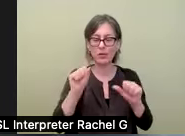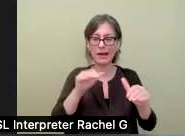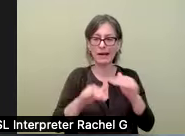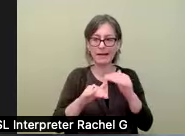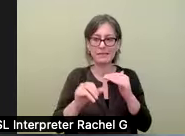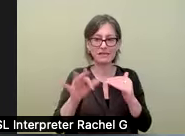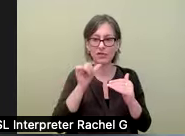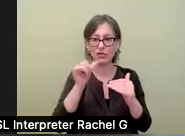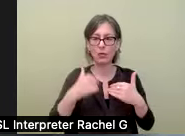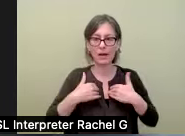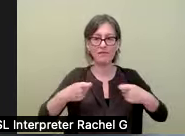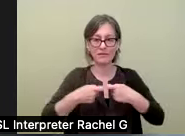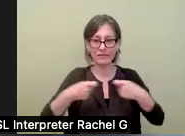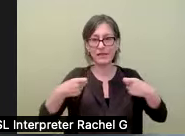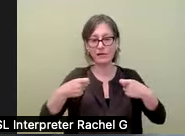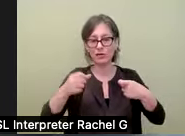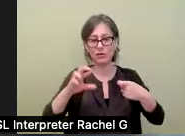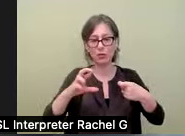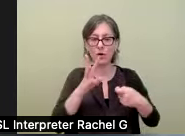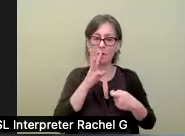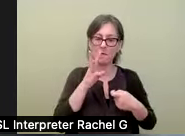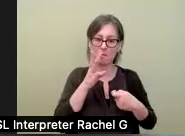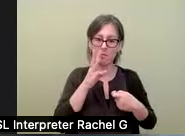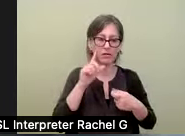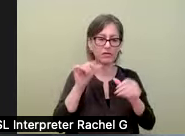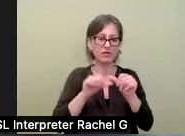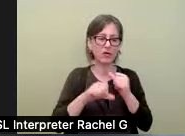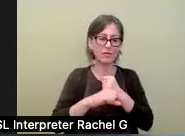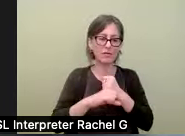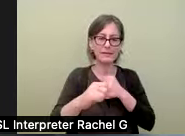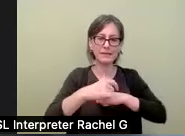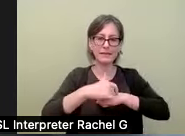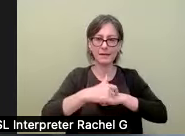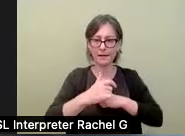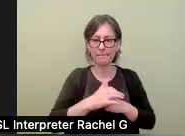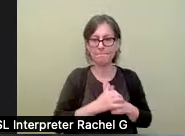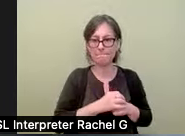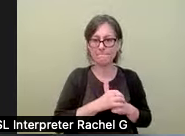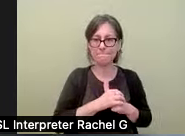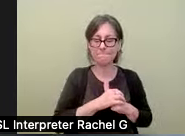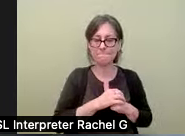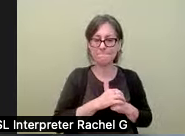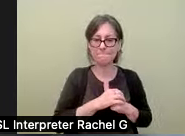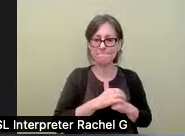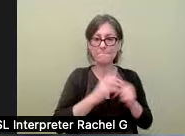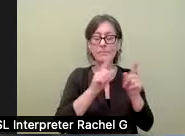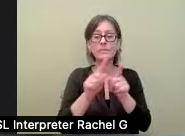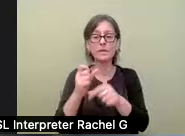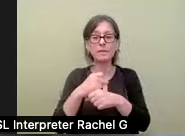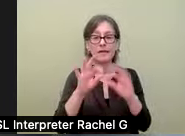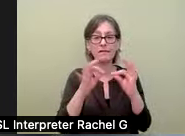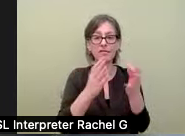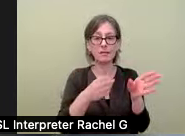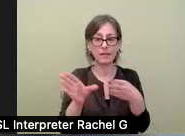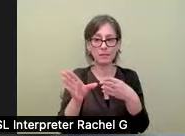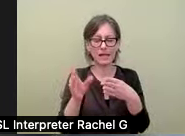don't have electricity or water for an extended period of time. Also, make a family plan. Mark,